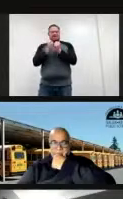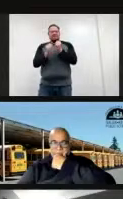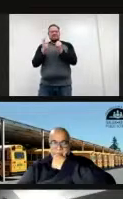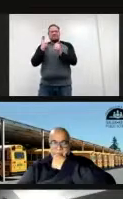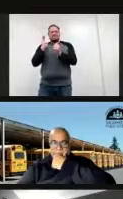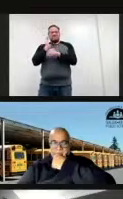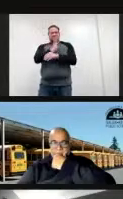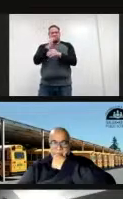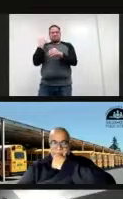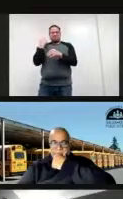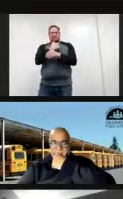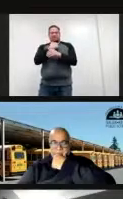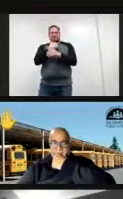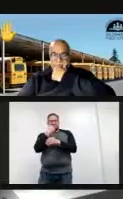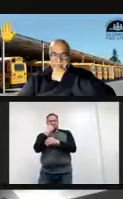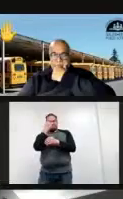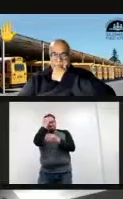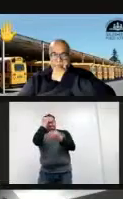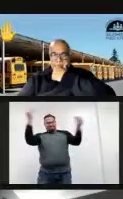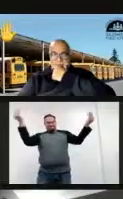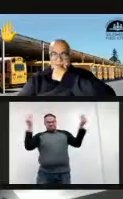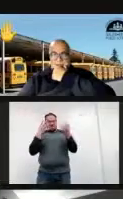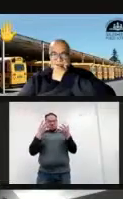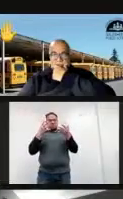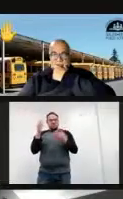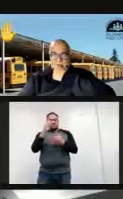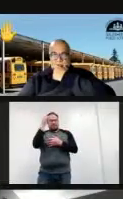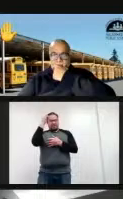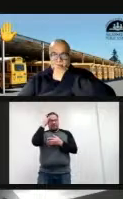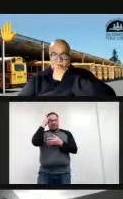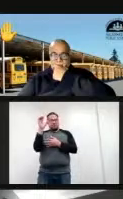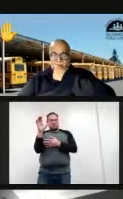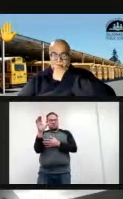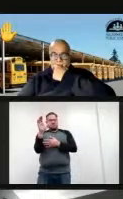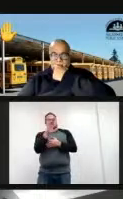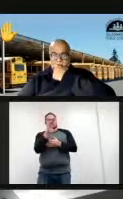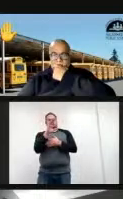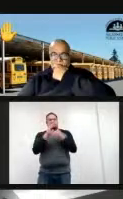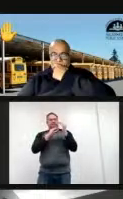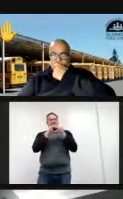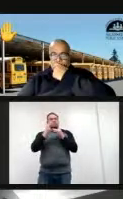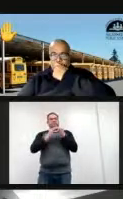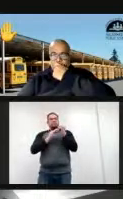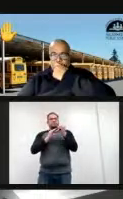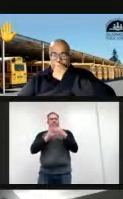share their thoughts, their individual thoughts on where their comfort level is with respect